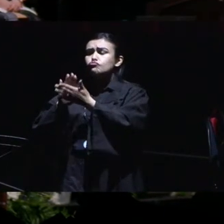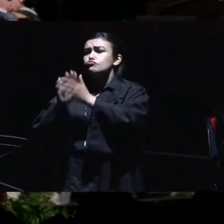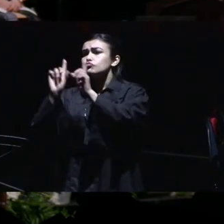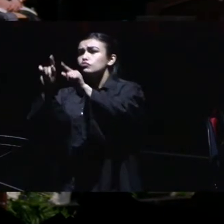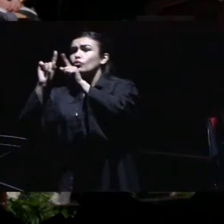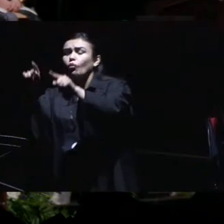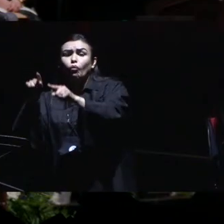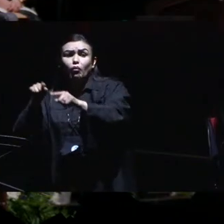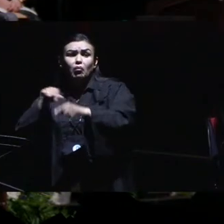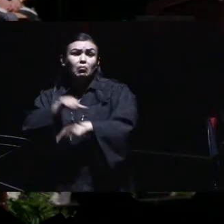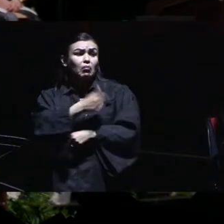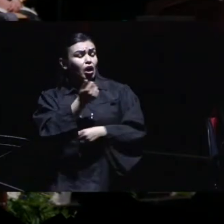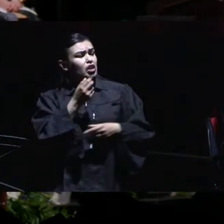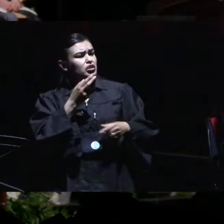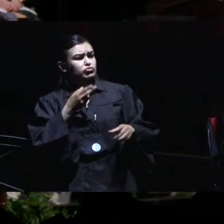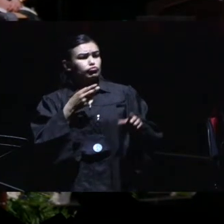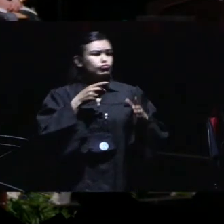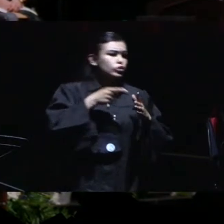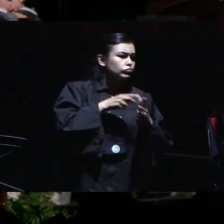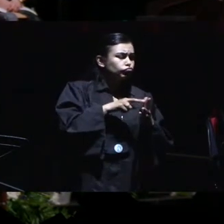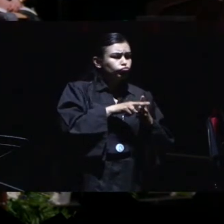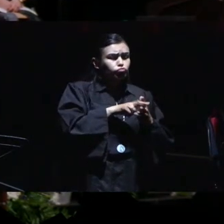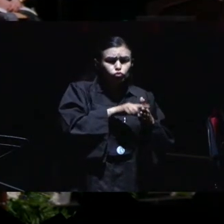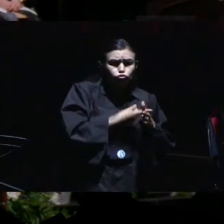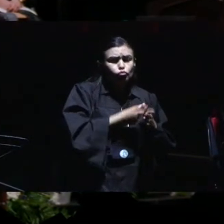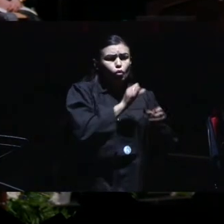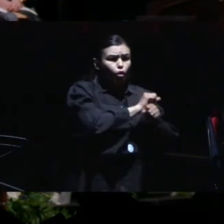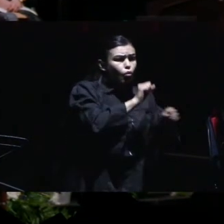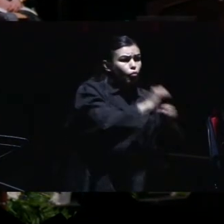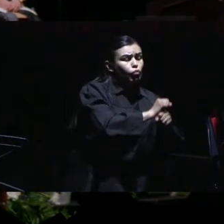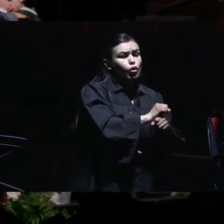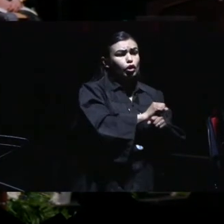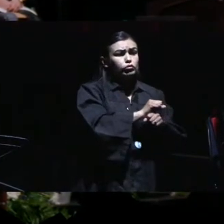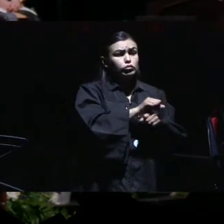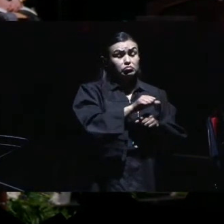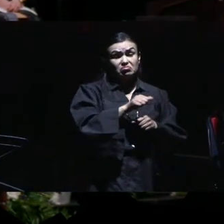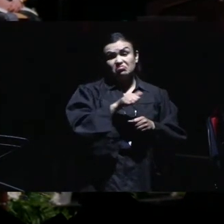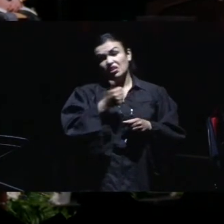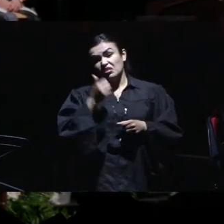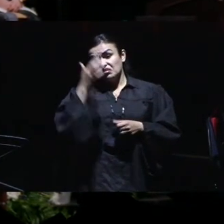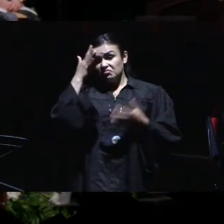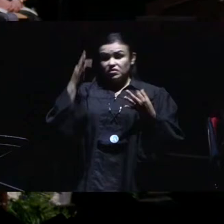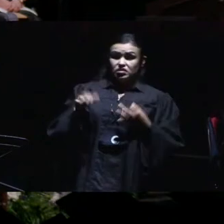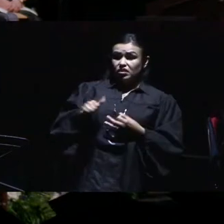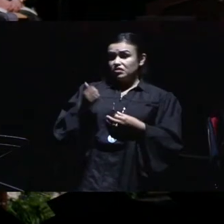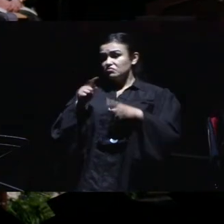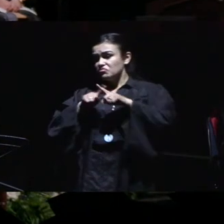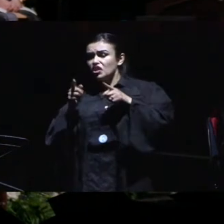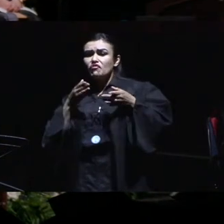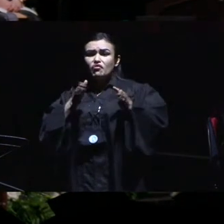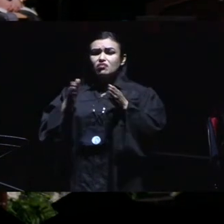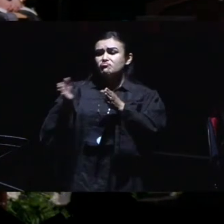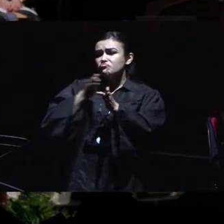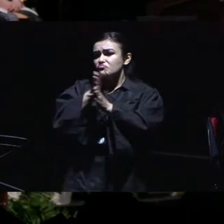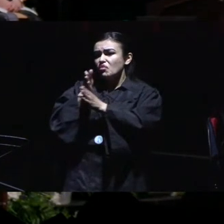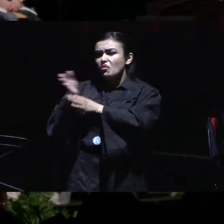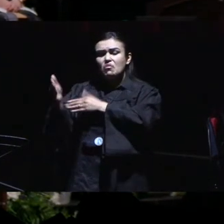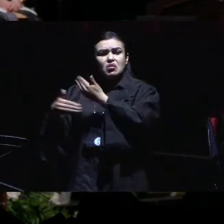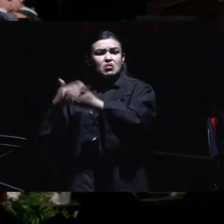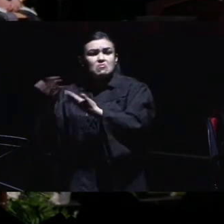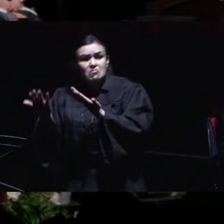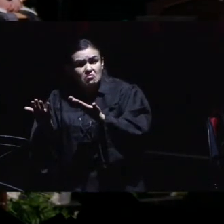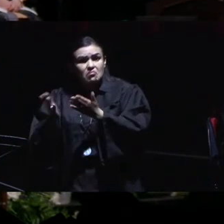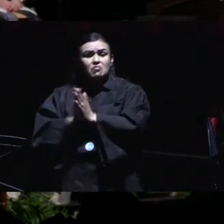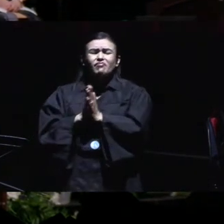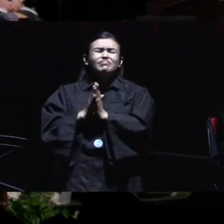workforce. Some of you will go and get different careers and try to find different career paths. Regardless of where you go from